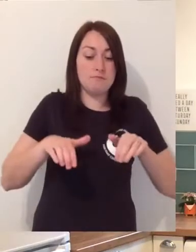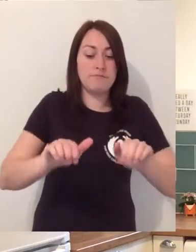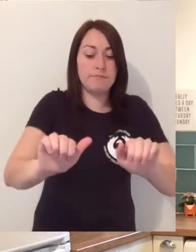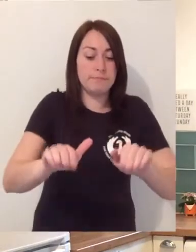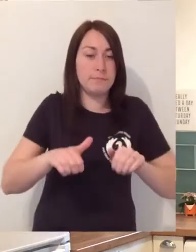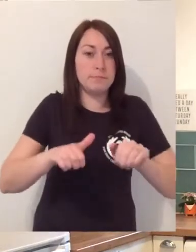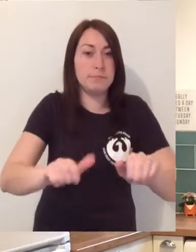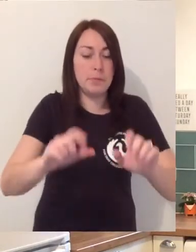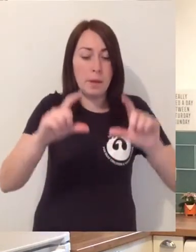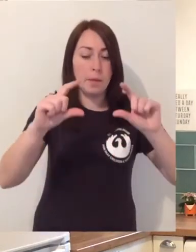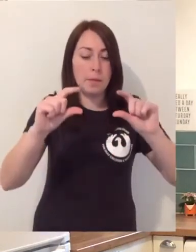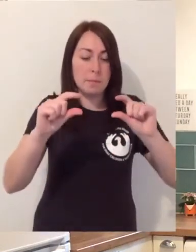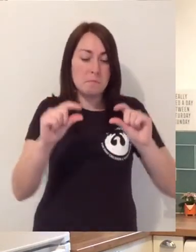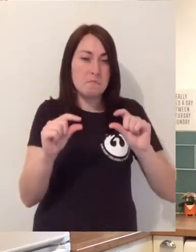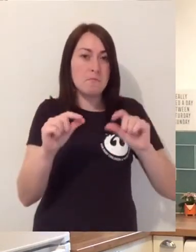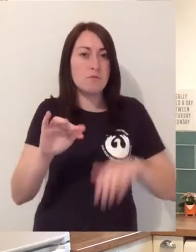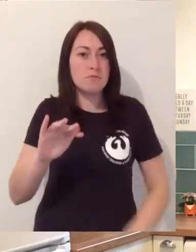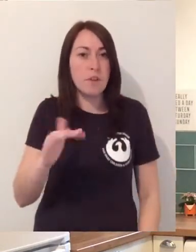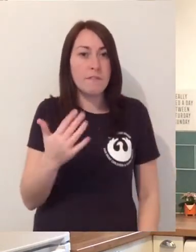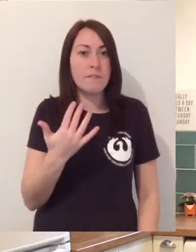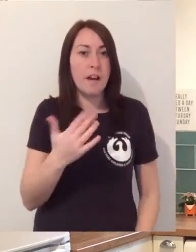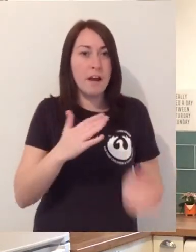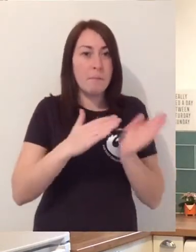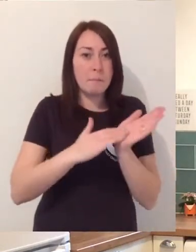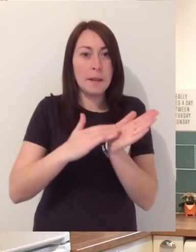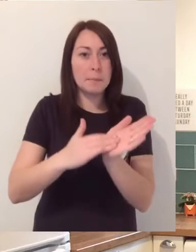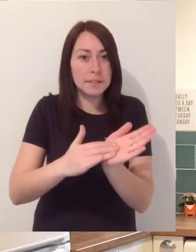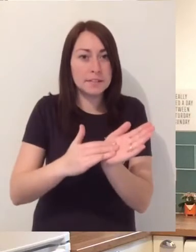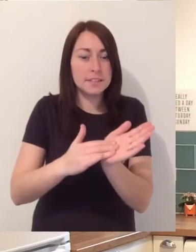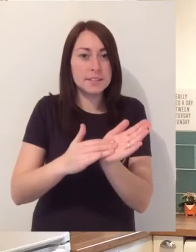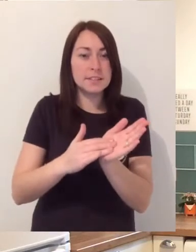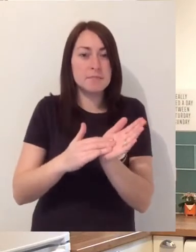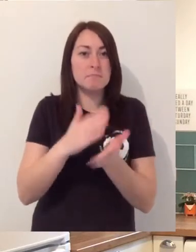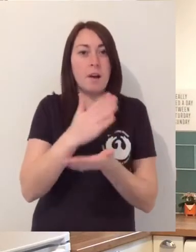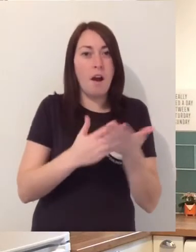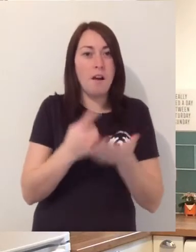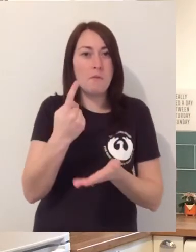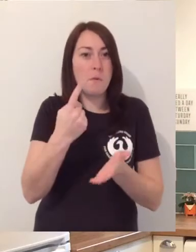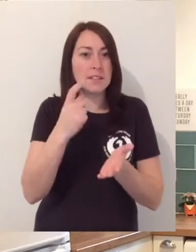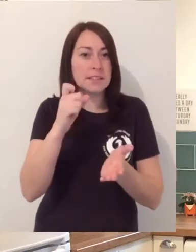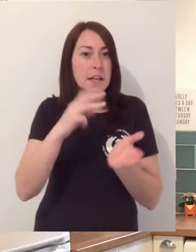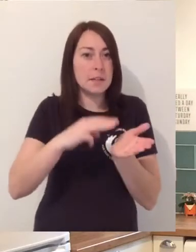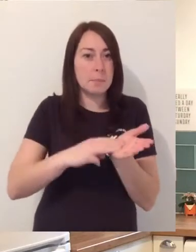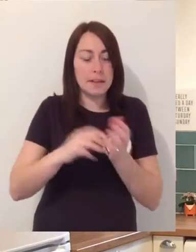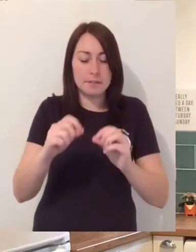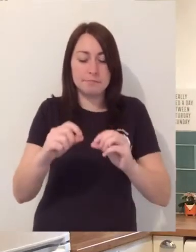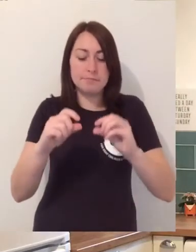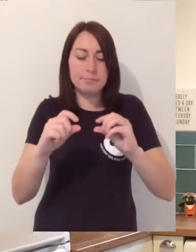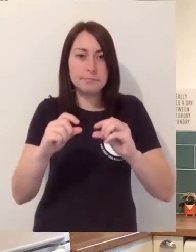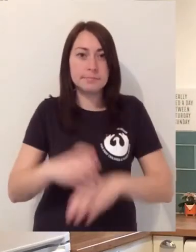We're going to roll our dough out. You want it to be roughly 5mm, half a centimetre thick.